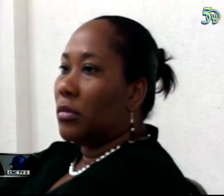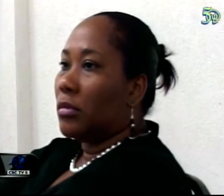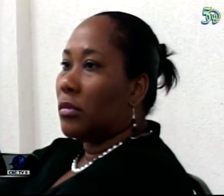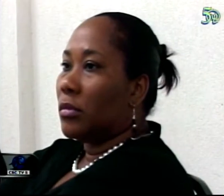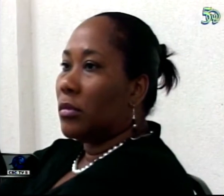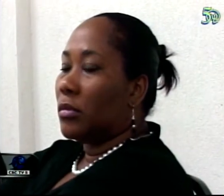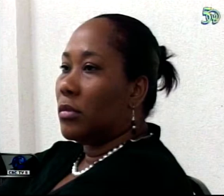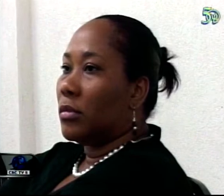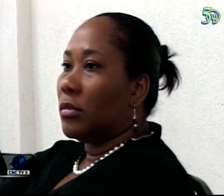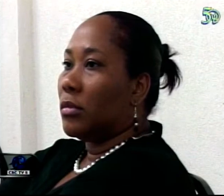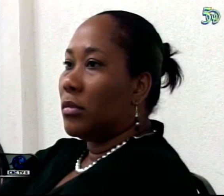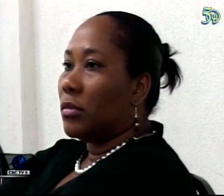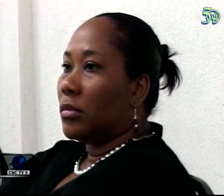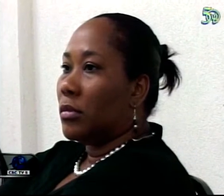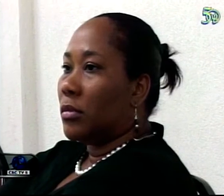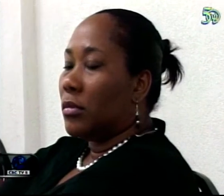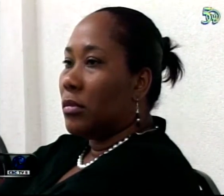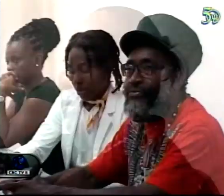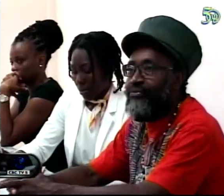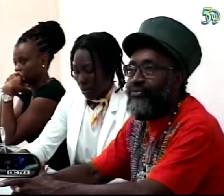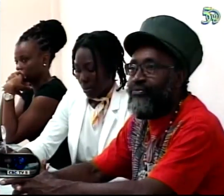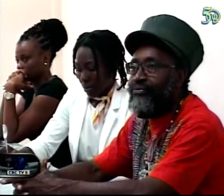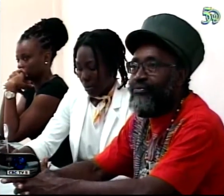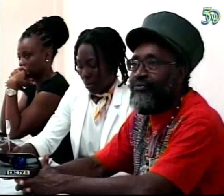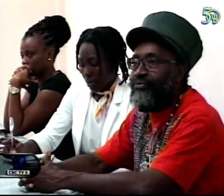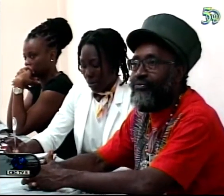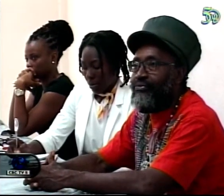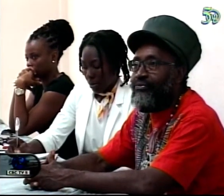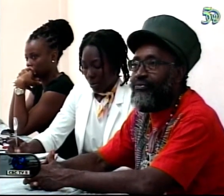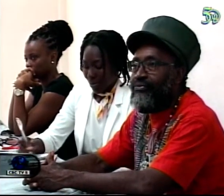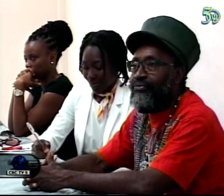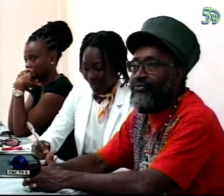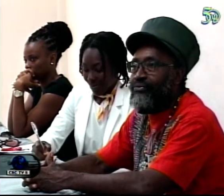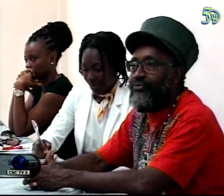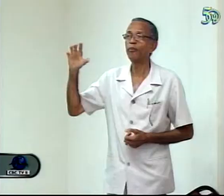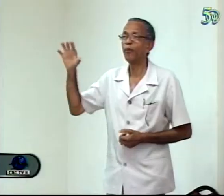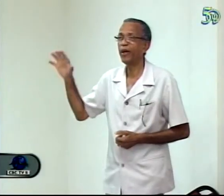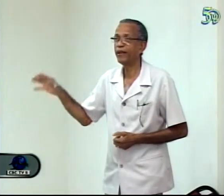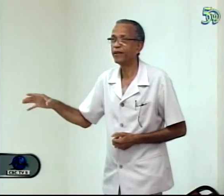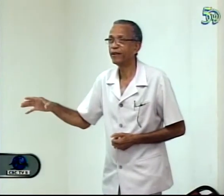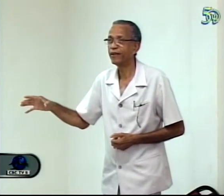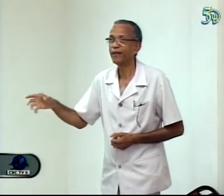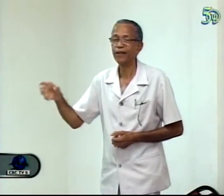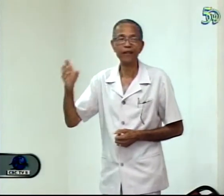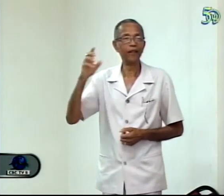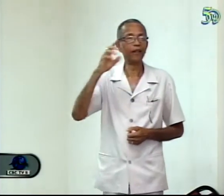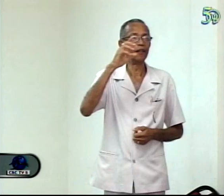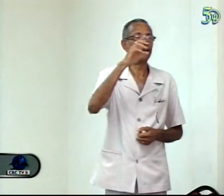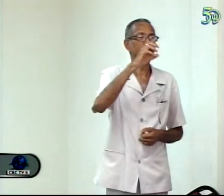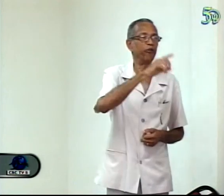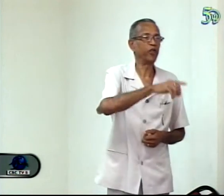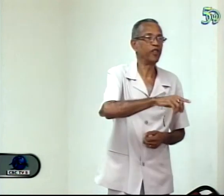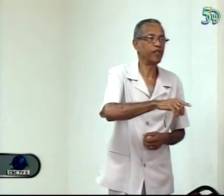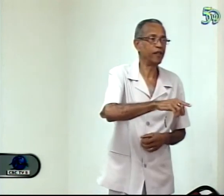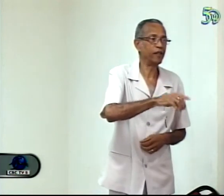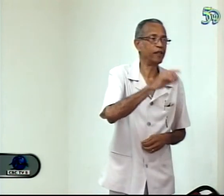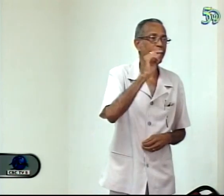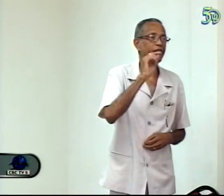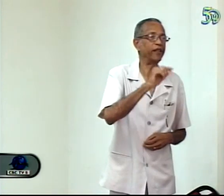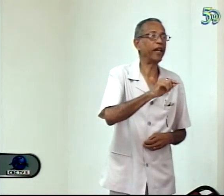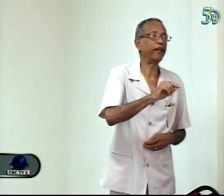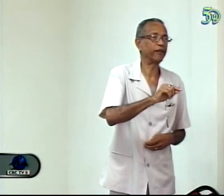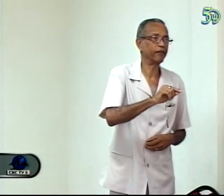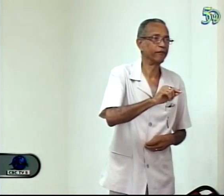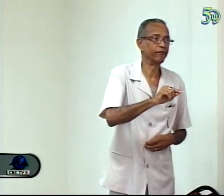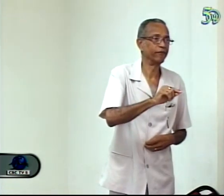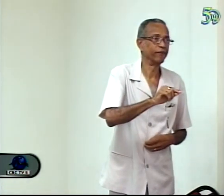levels of inflammation in the body and using nutritious meals and supplements. Supplement deficiencies in